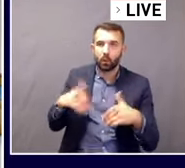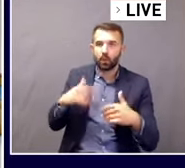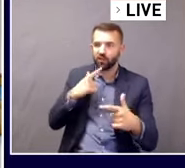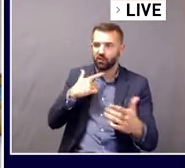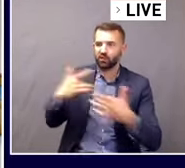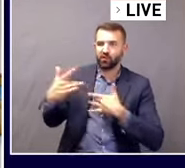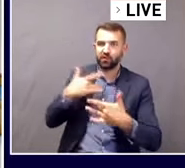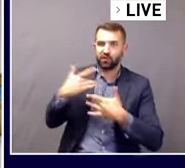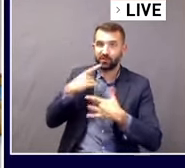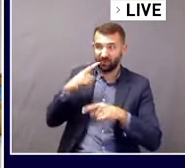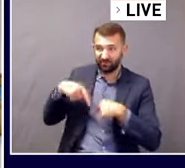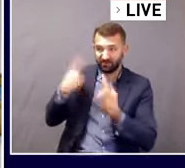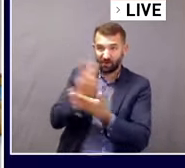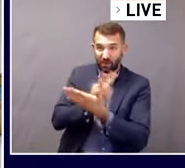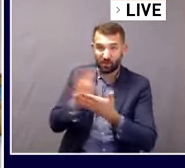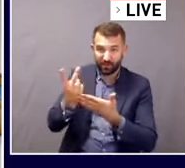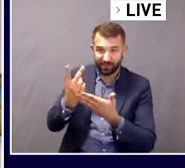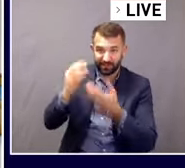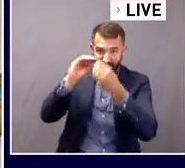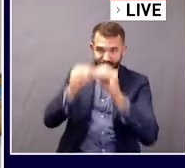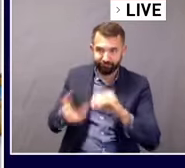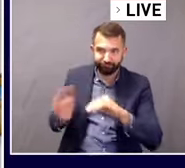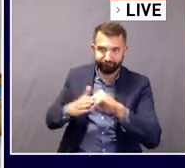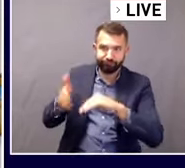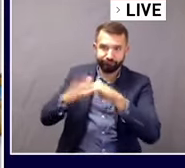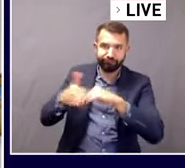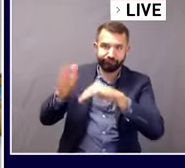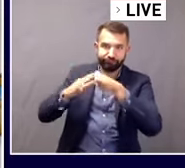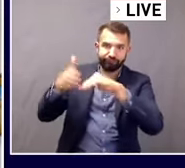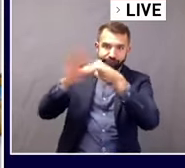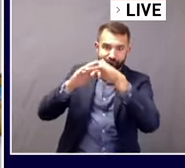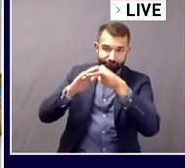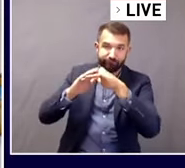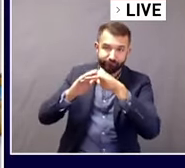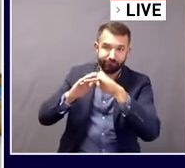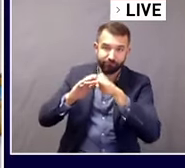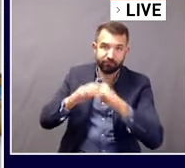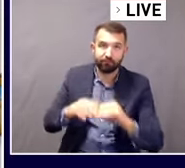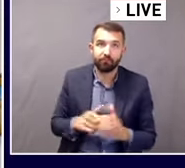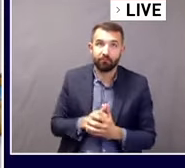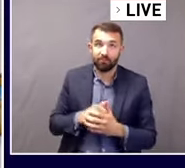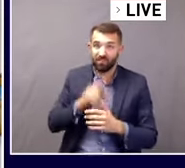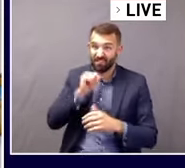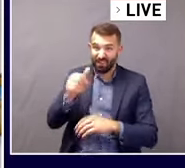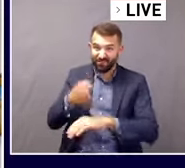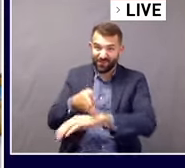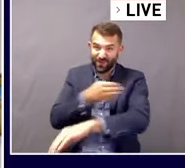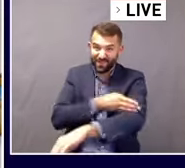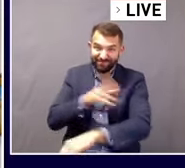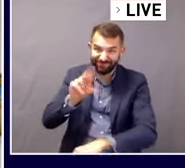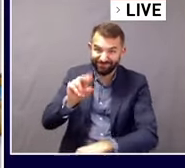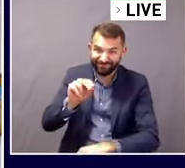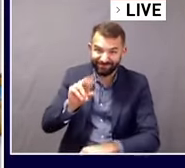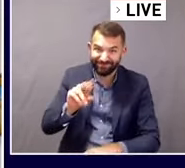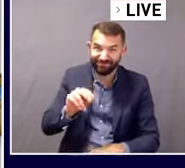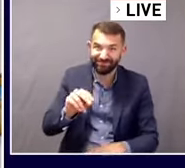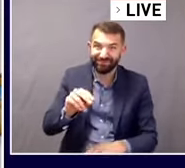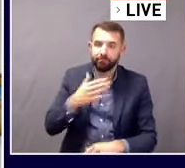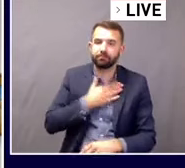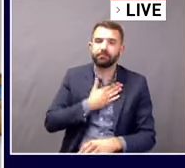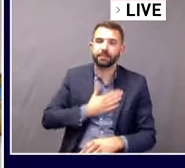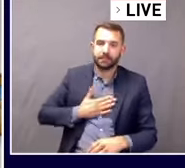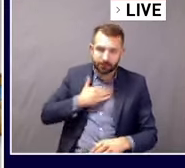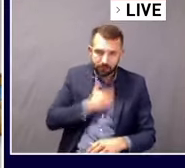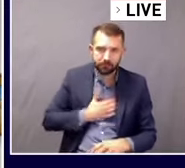weeks tell us that things are either getting worse or not getting better. So we're asking everybody to make sure that they can do their